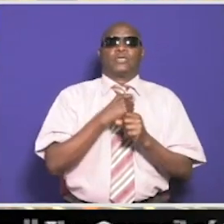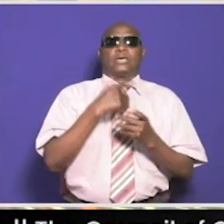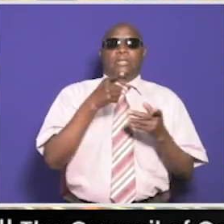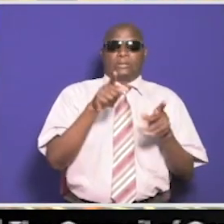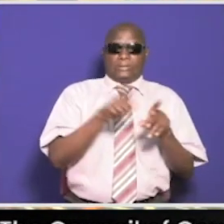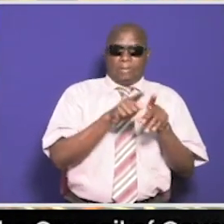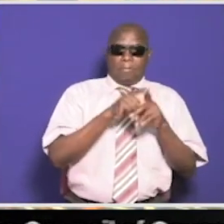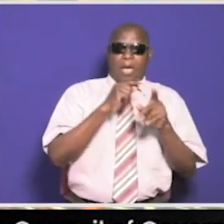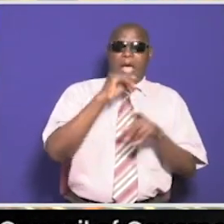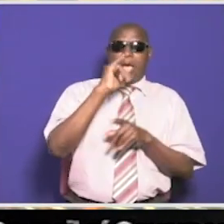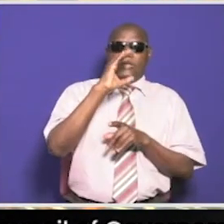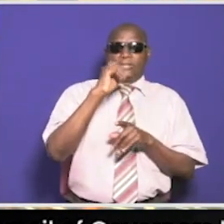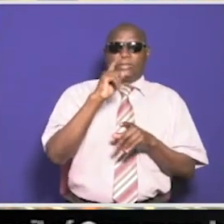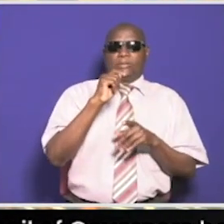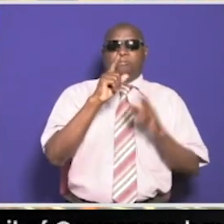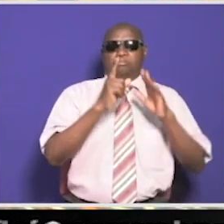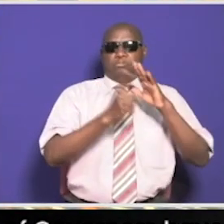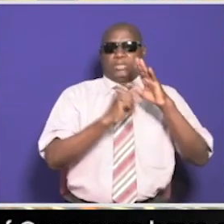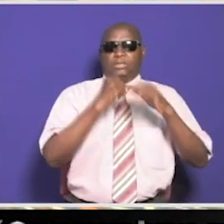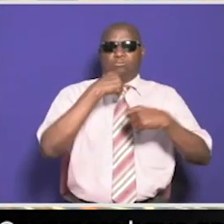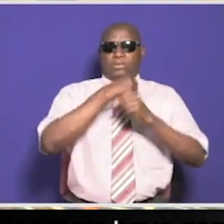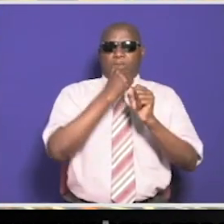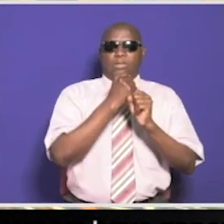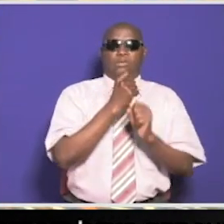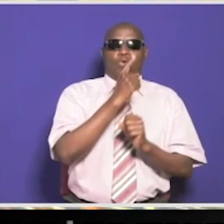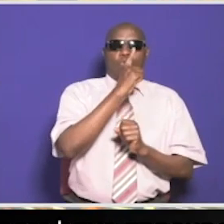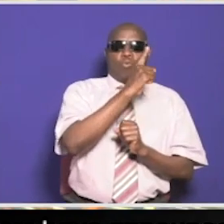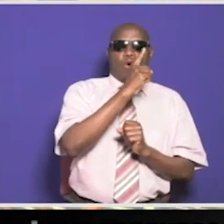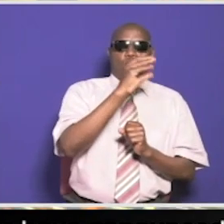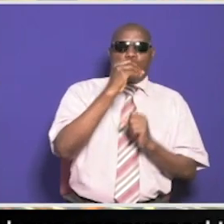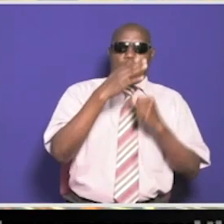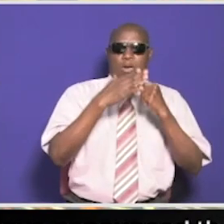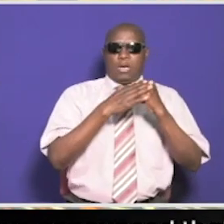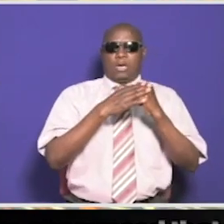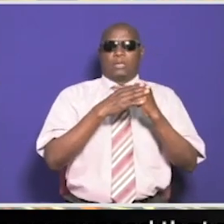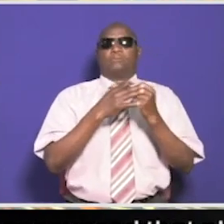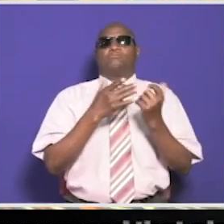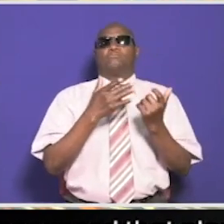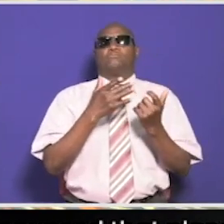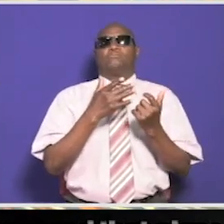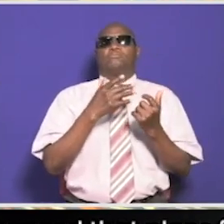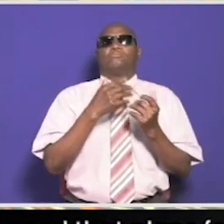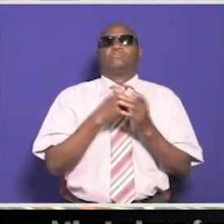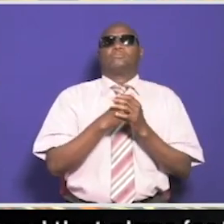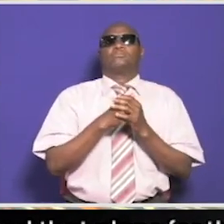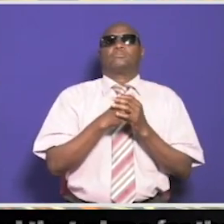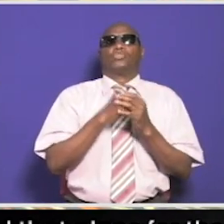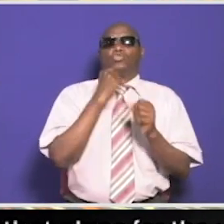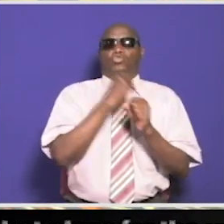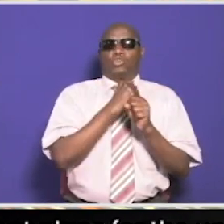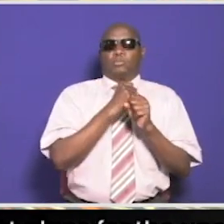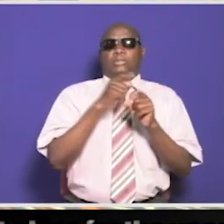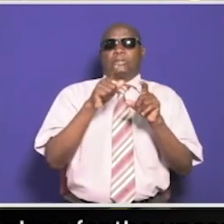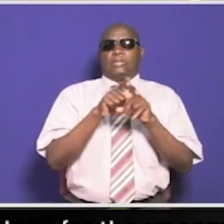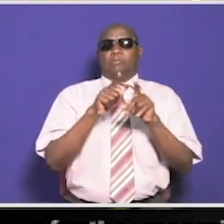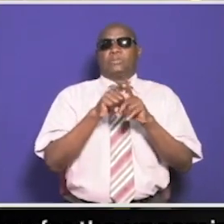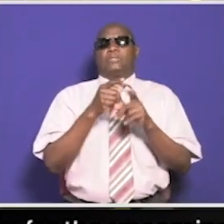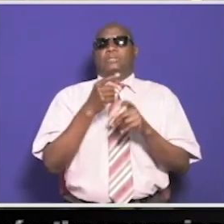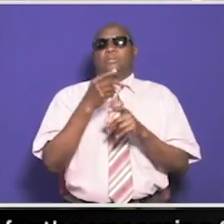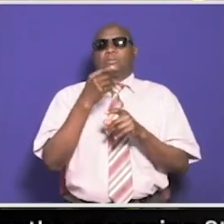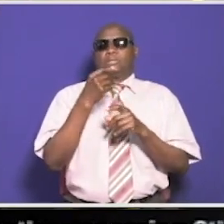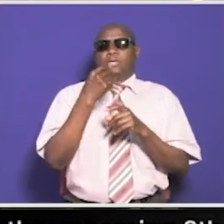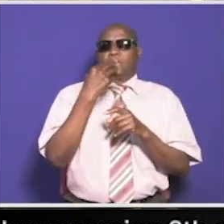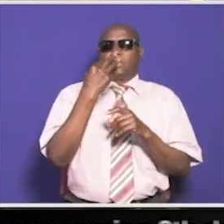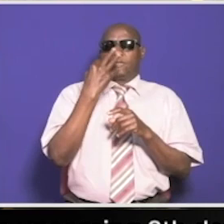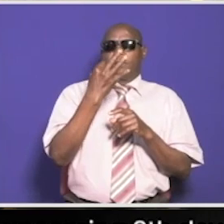ministry has managed to create 109 digital jobs, further training 336 youths on digital jobs